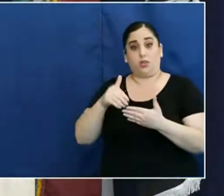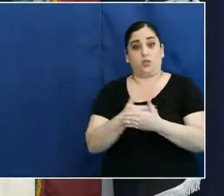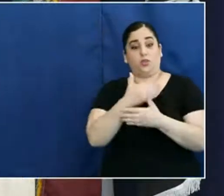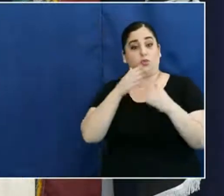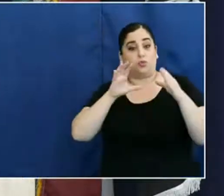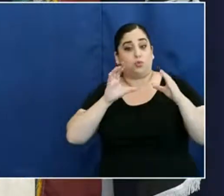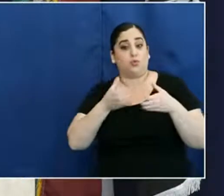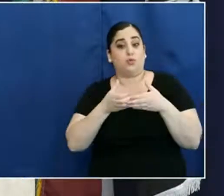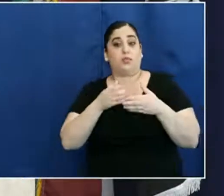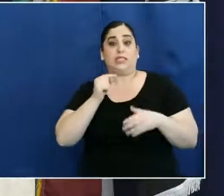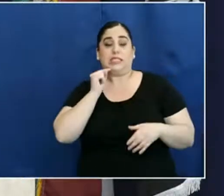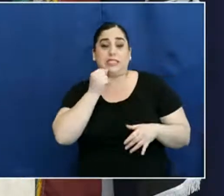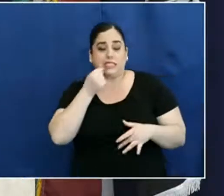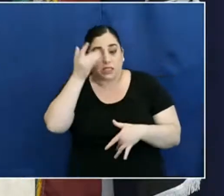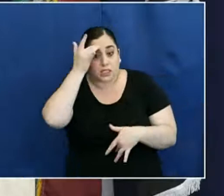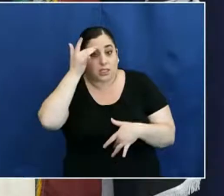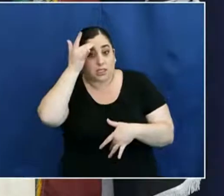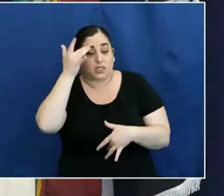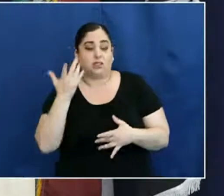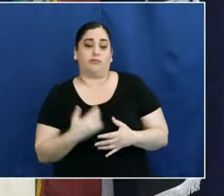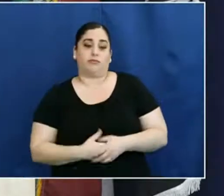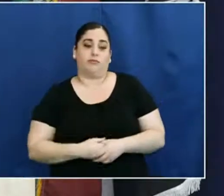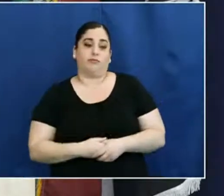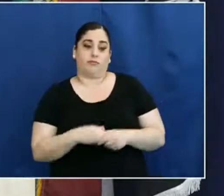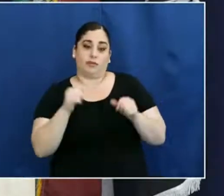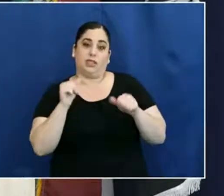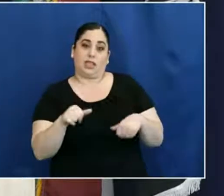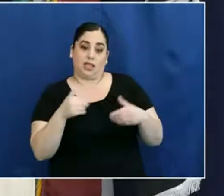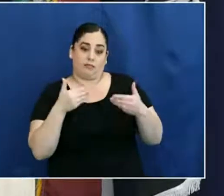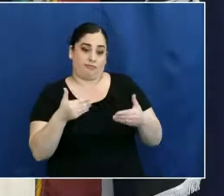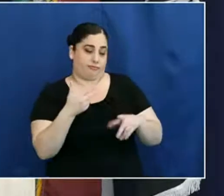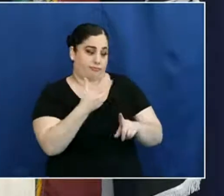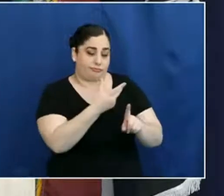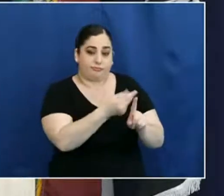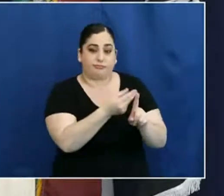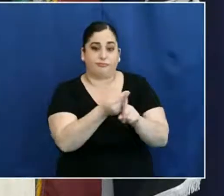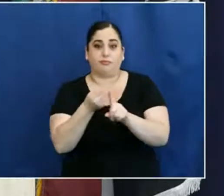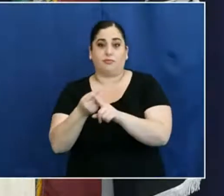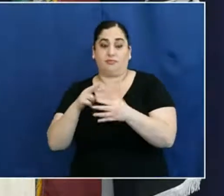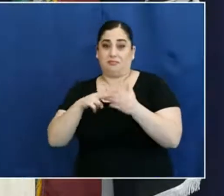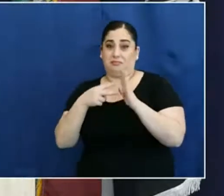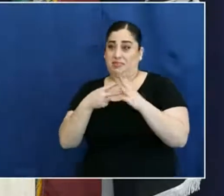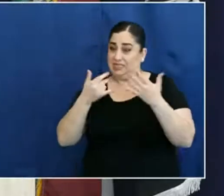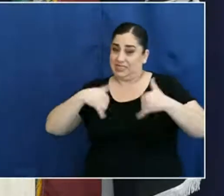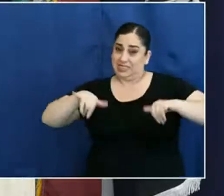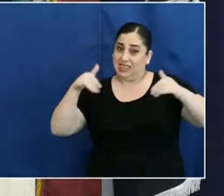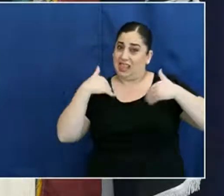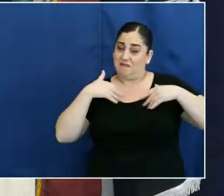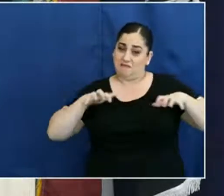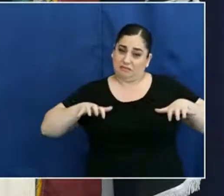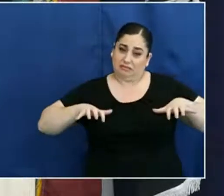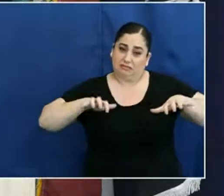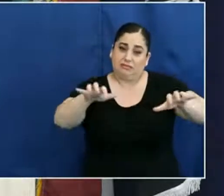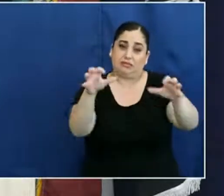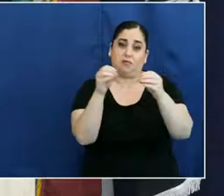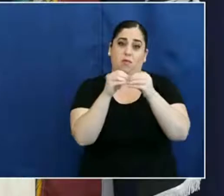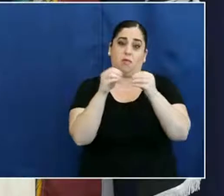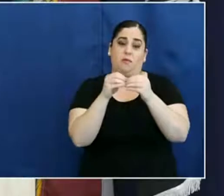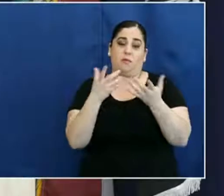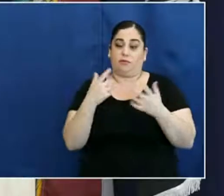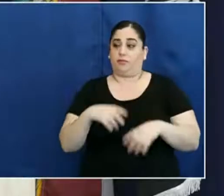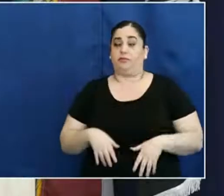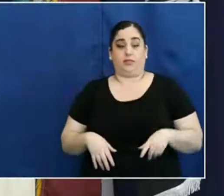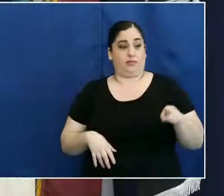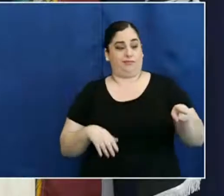a significant number of folks that are going to be seeking appointments, and we don't have enough. And again, that is a supply issue, but we ask for